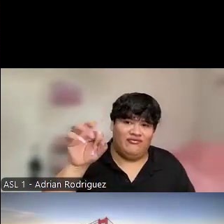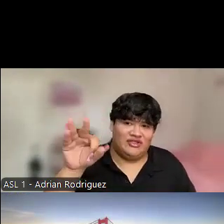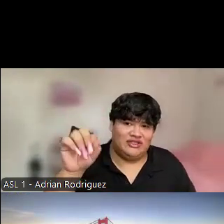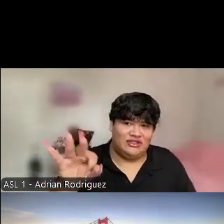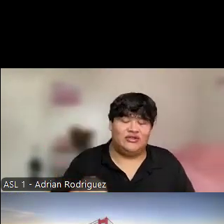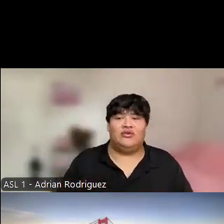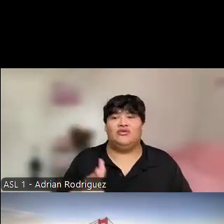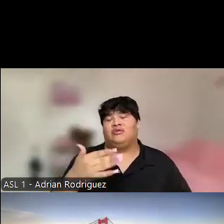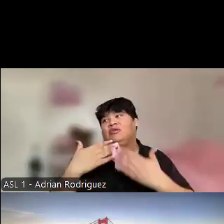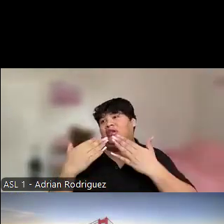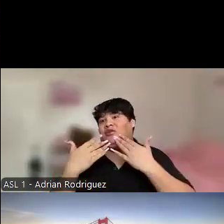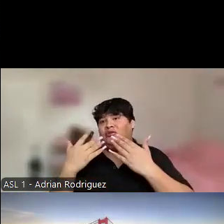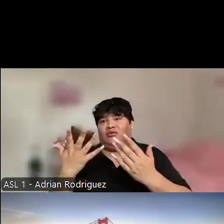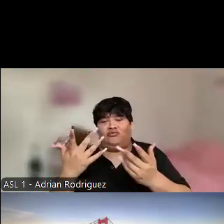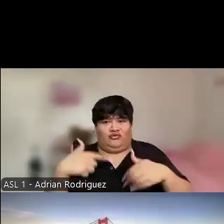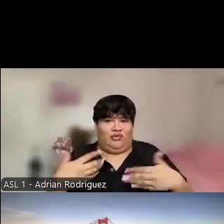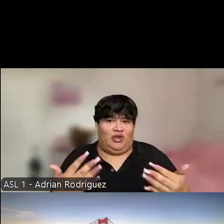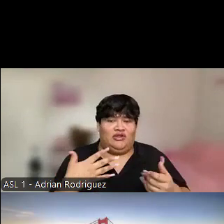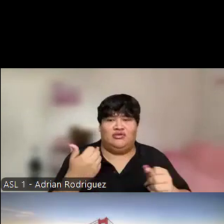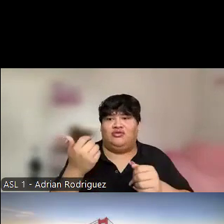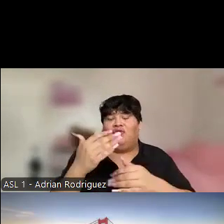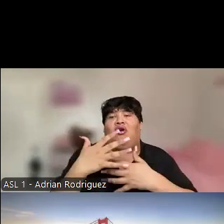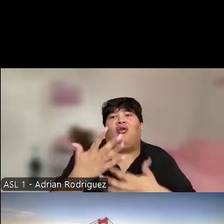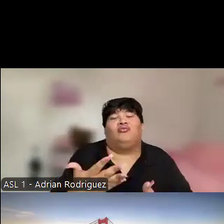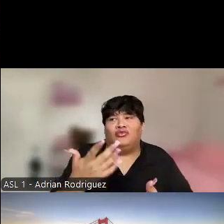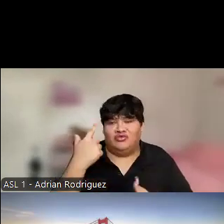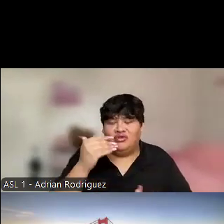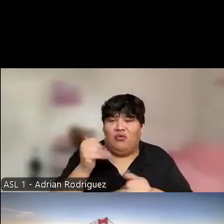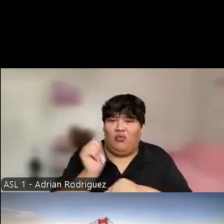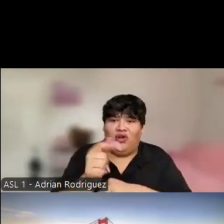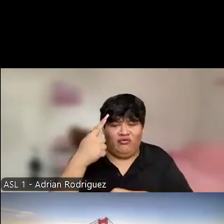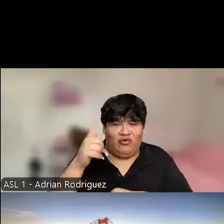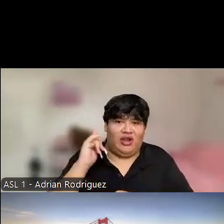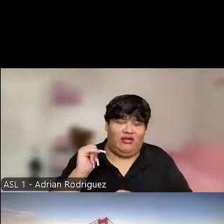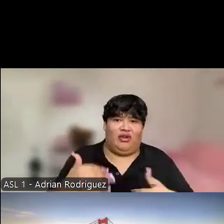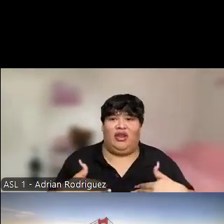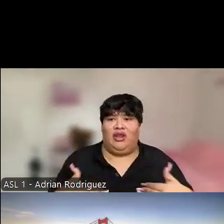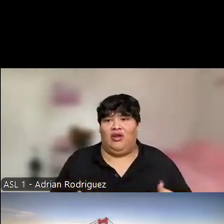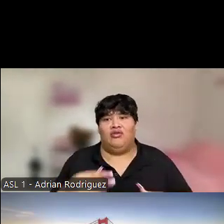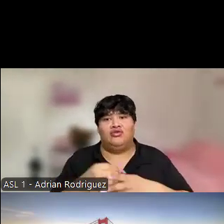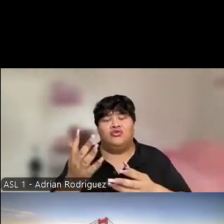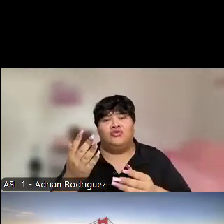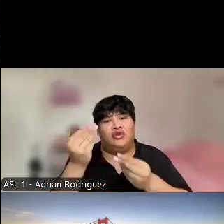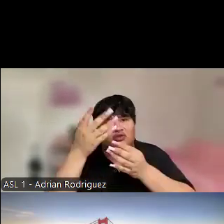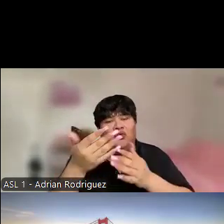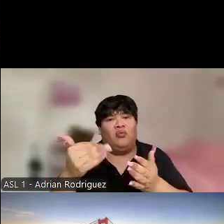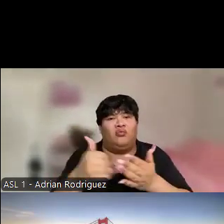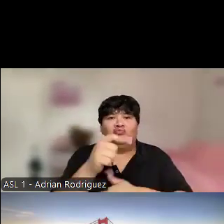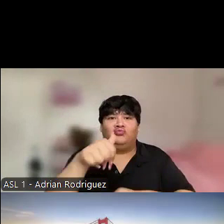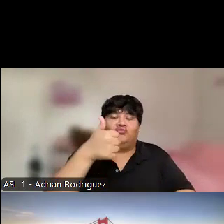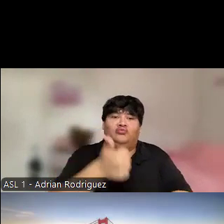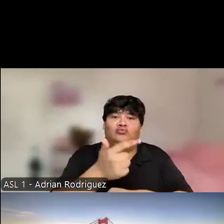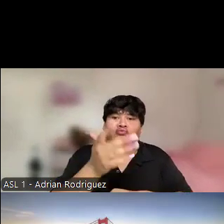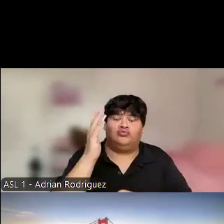and an honor to be working with the California Department of Public Health to update this report. This is a